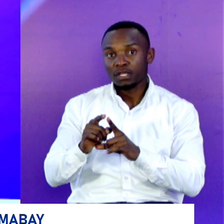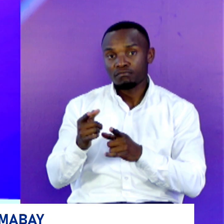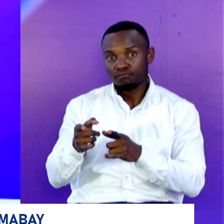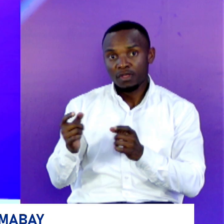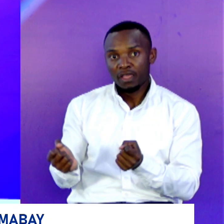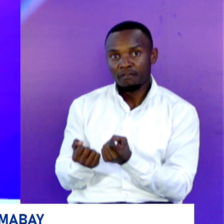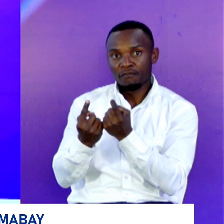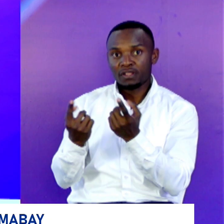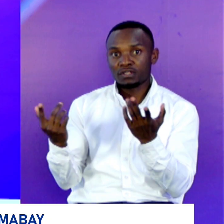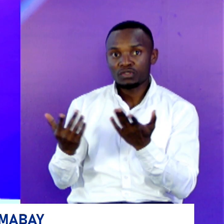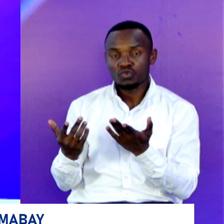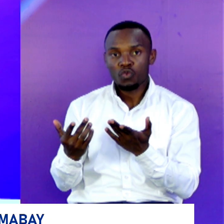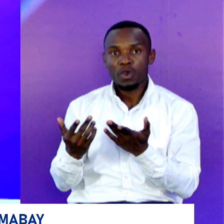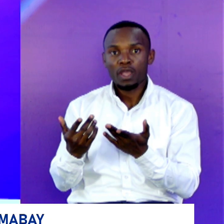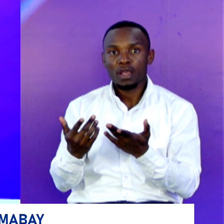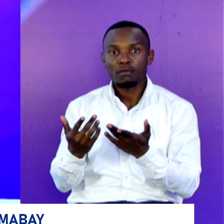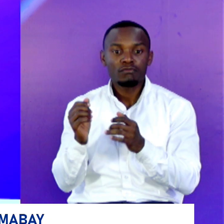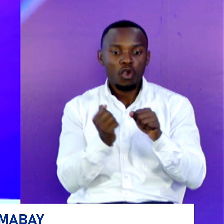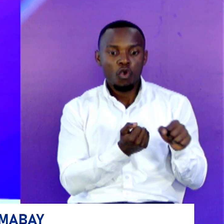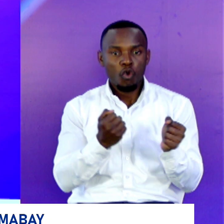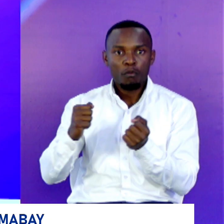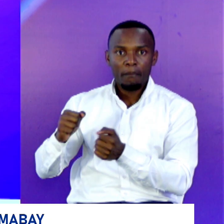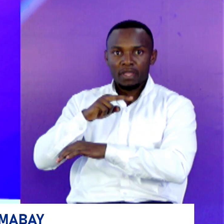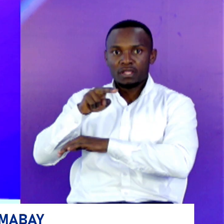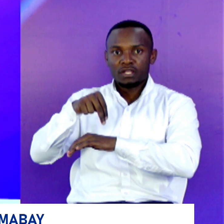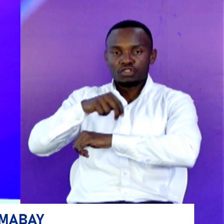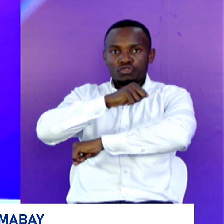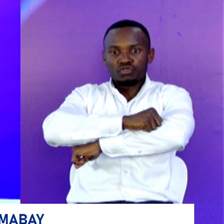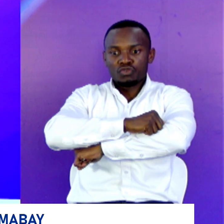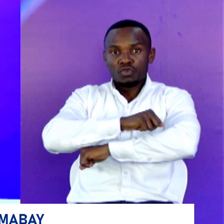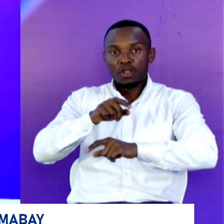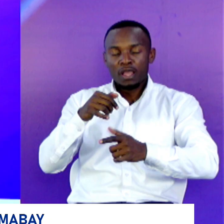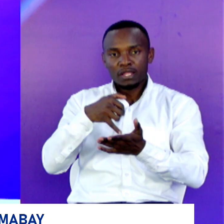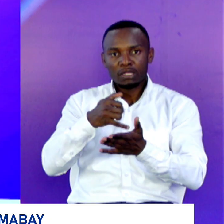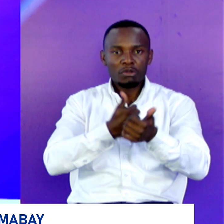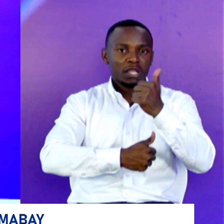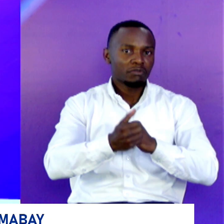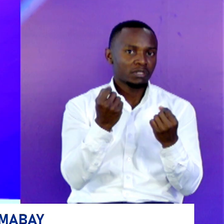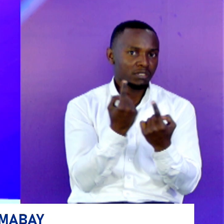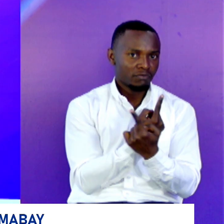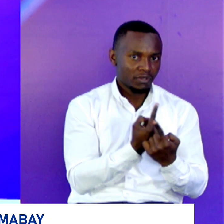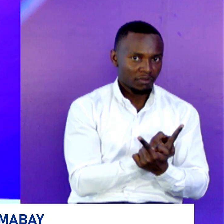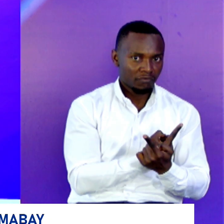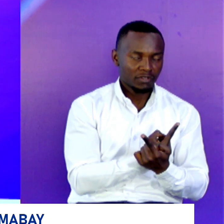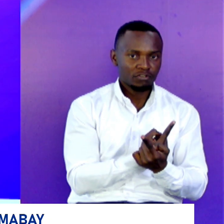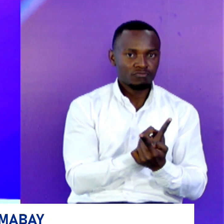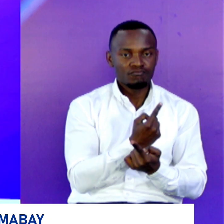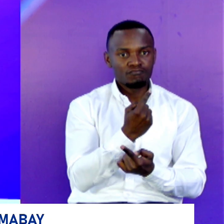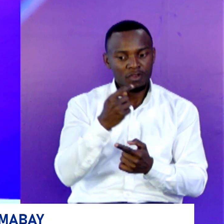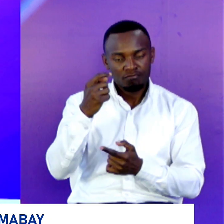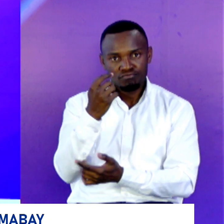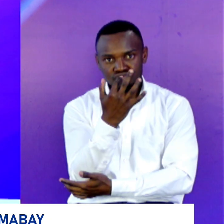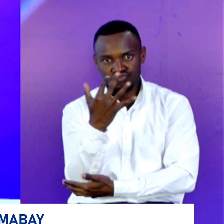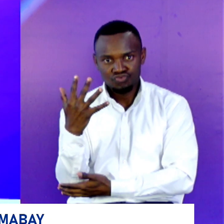School, will feature several activities, including a tree-growing initiative and unveiling of